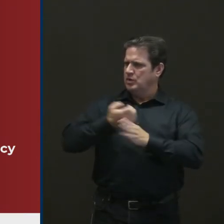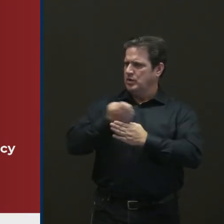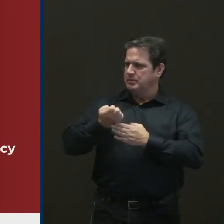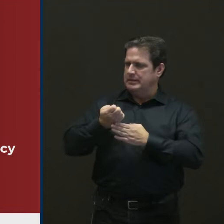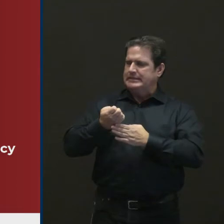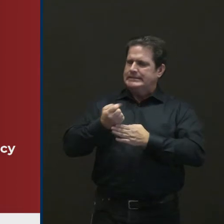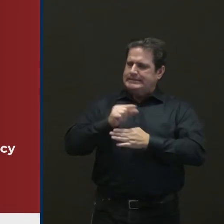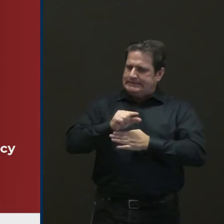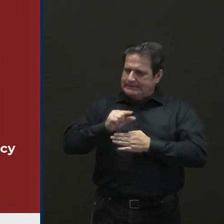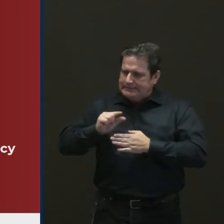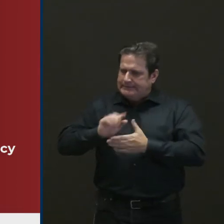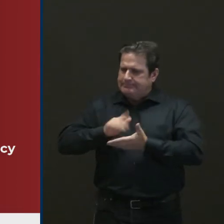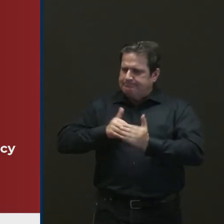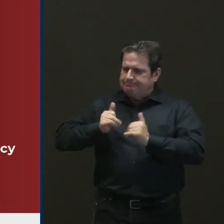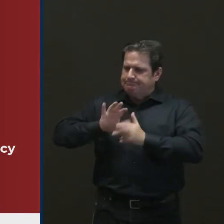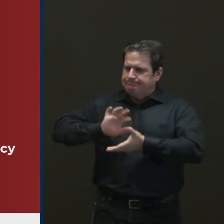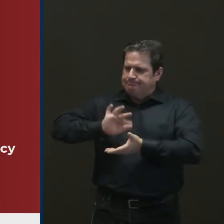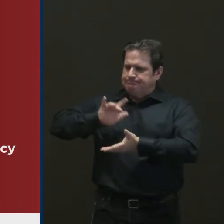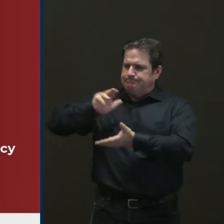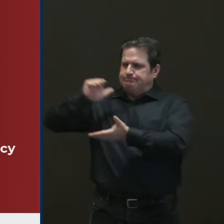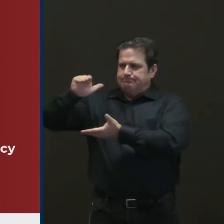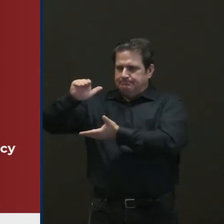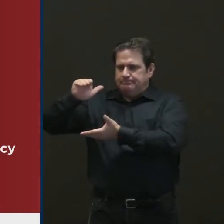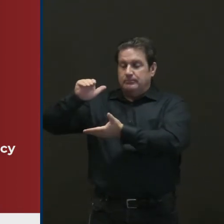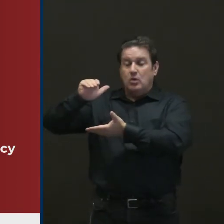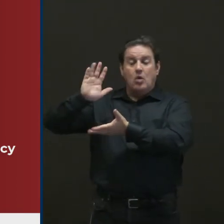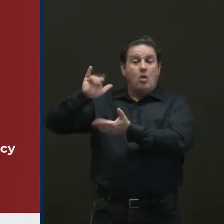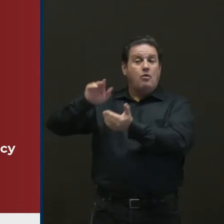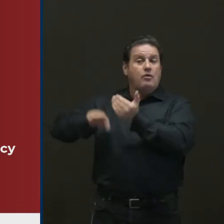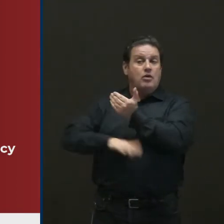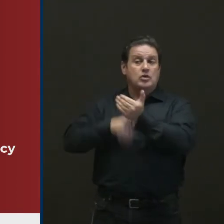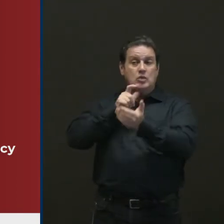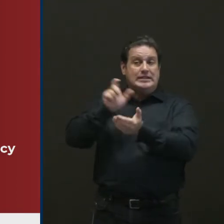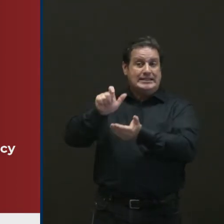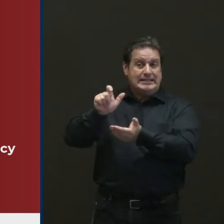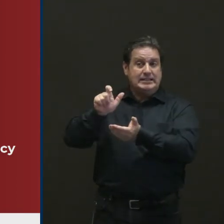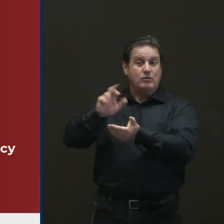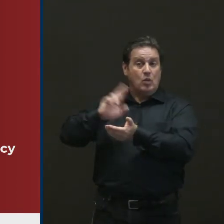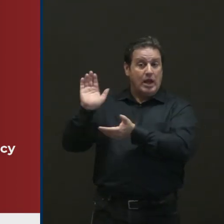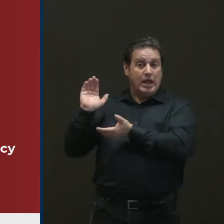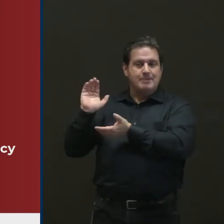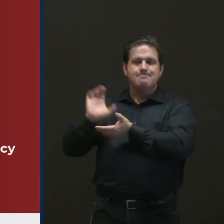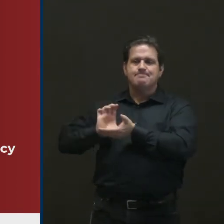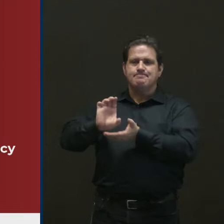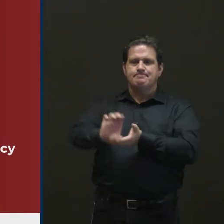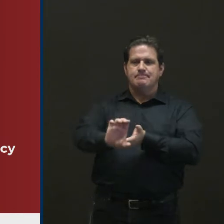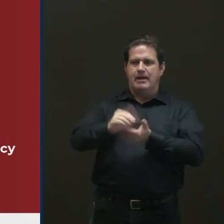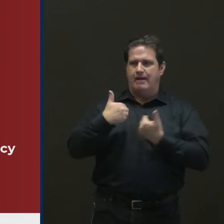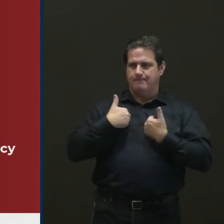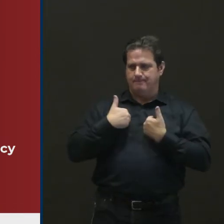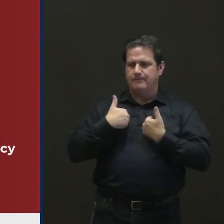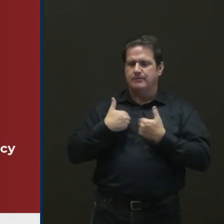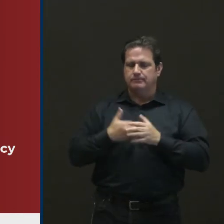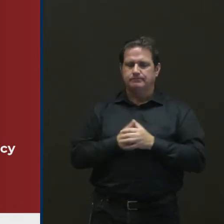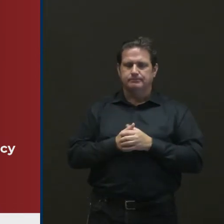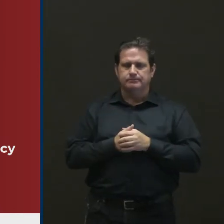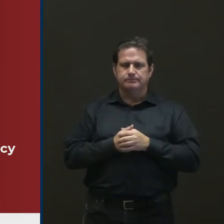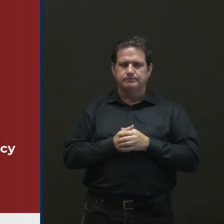little by little, just build up that stockpile. Hopefully in the fall we won't need it, but we're going to be ready if we are to assist our partners across the